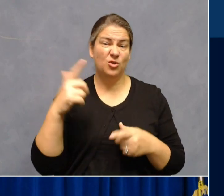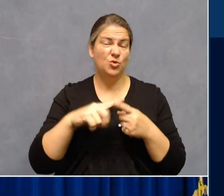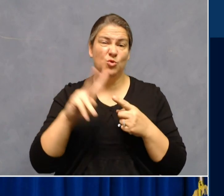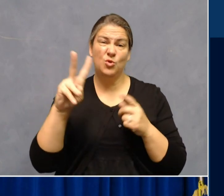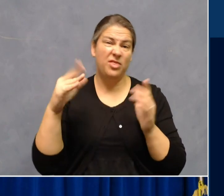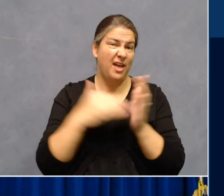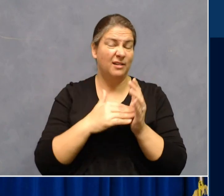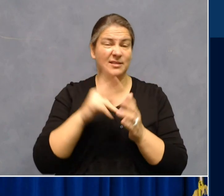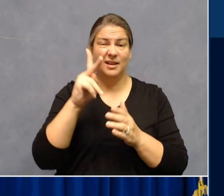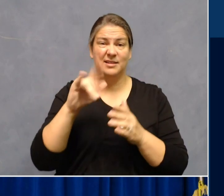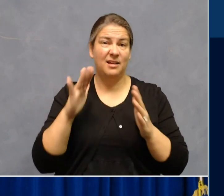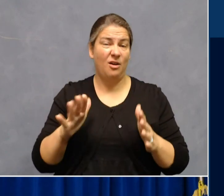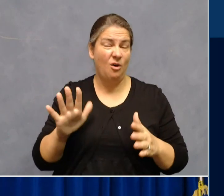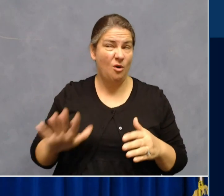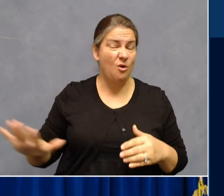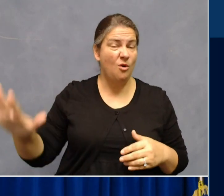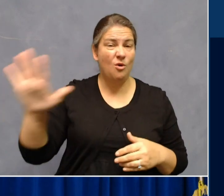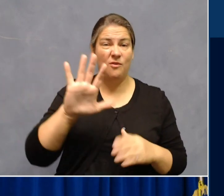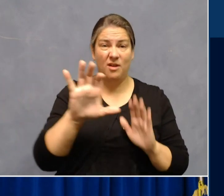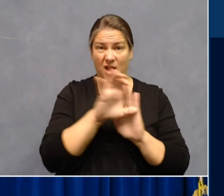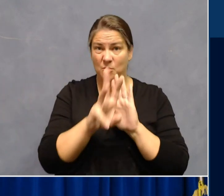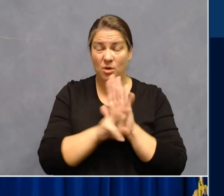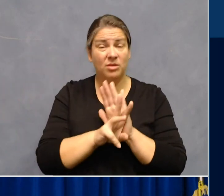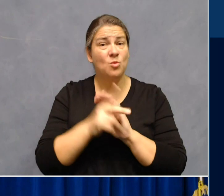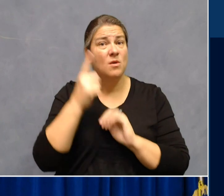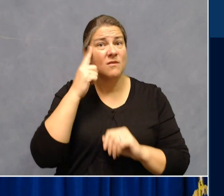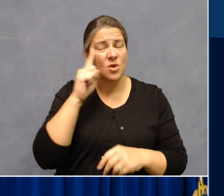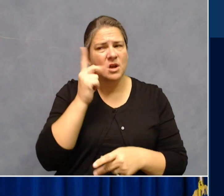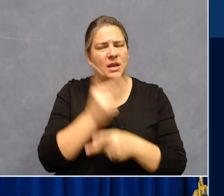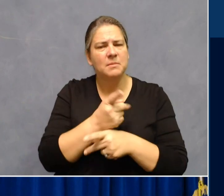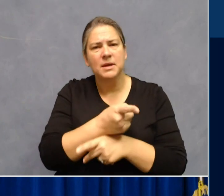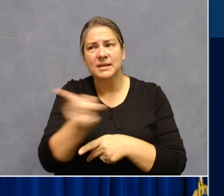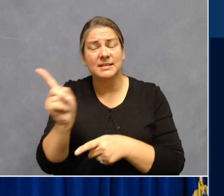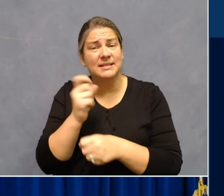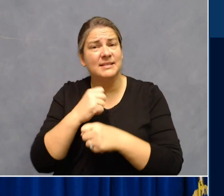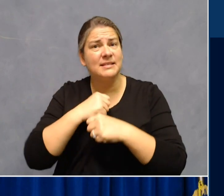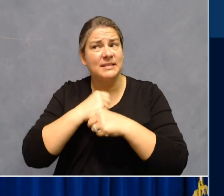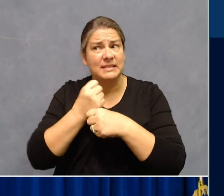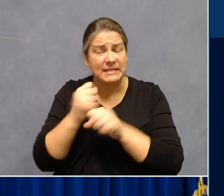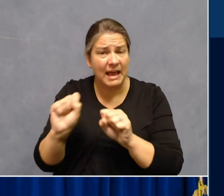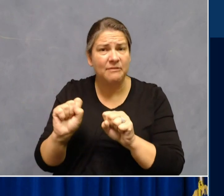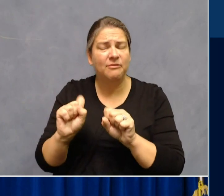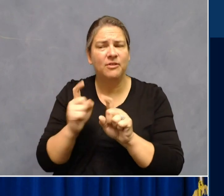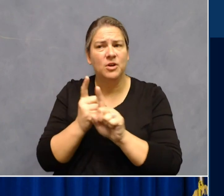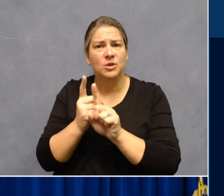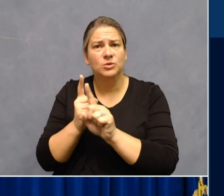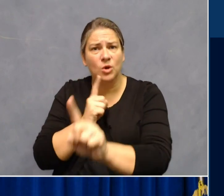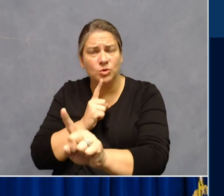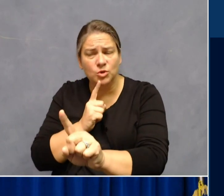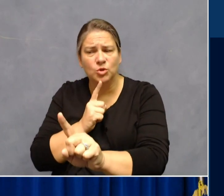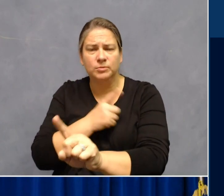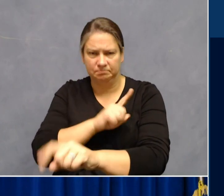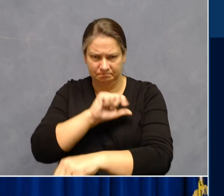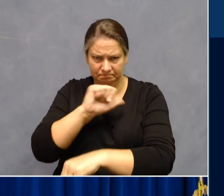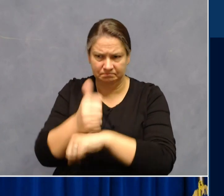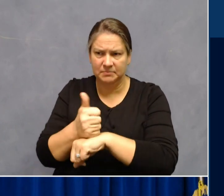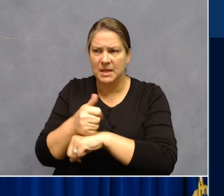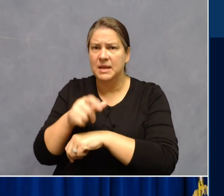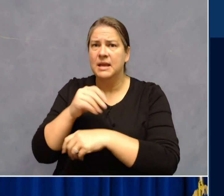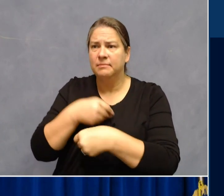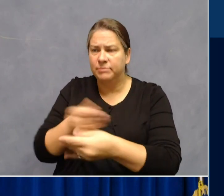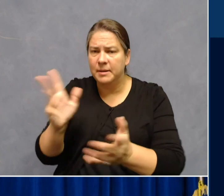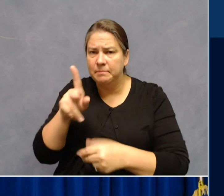Commonwealth. To keep residents safe, they have instituted social distancing guidelines, provided PPE, and established new